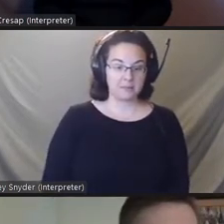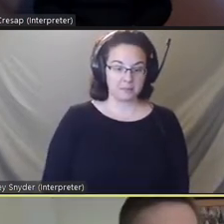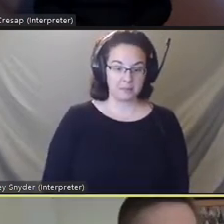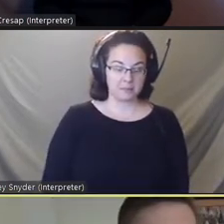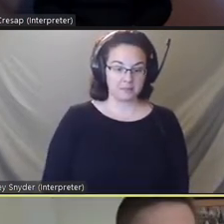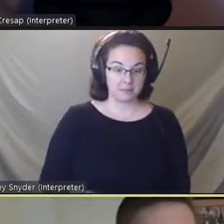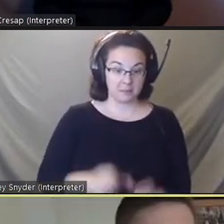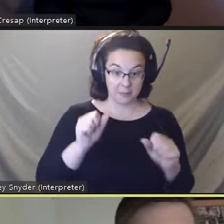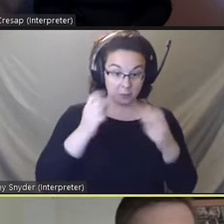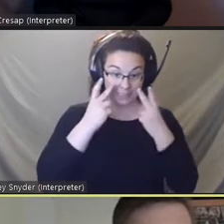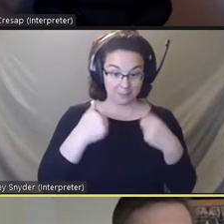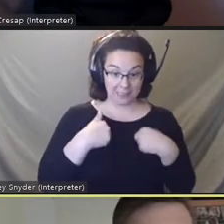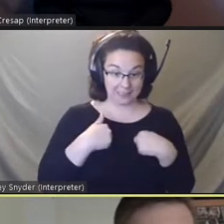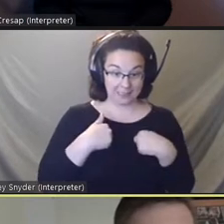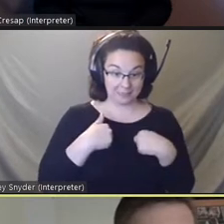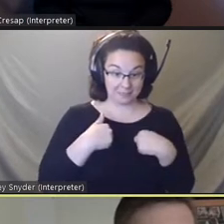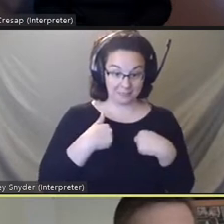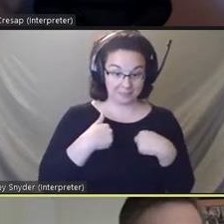Can you guys see me?